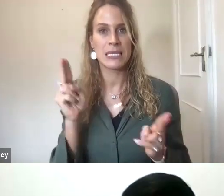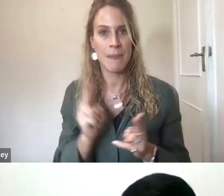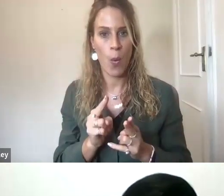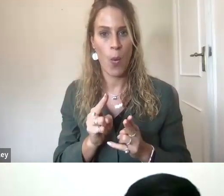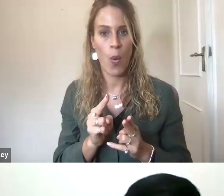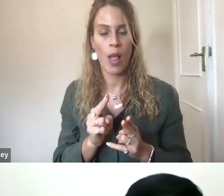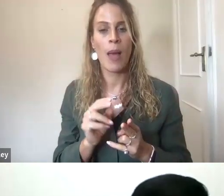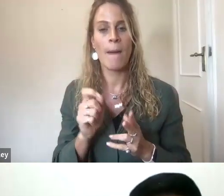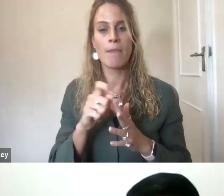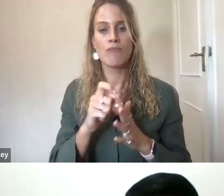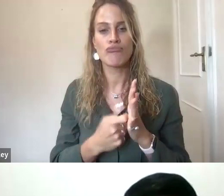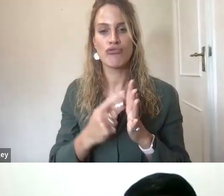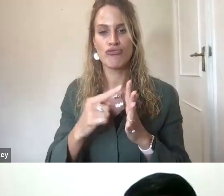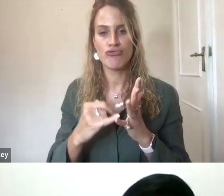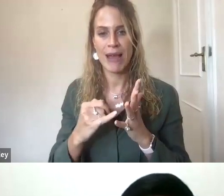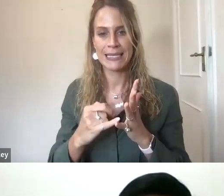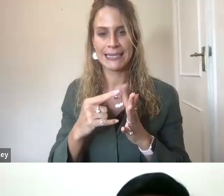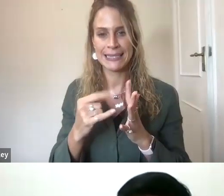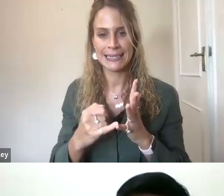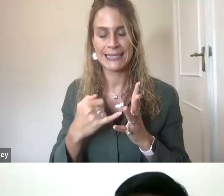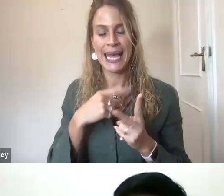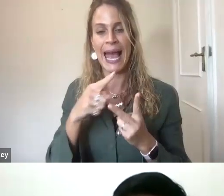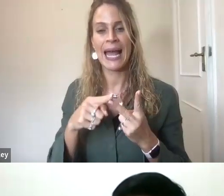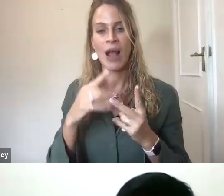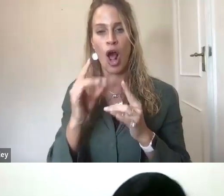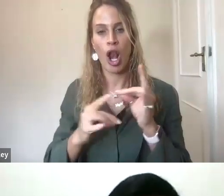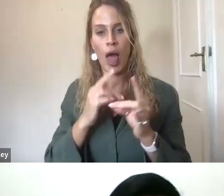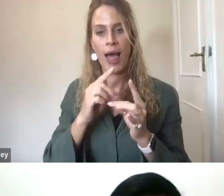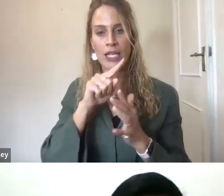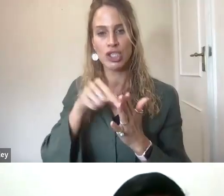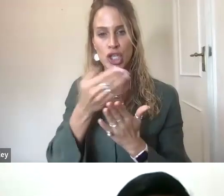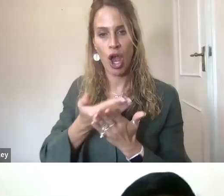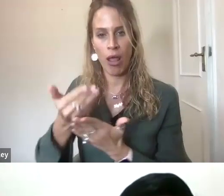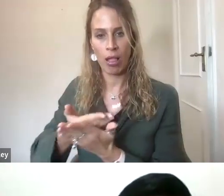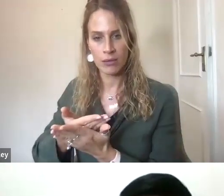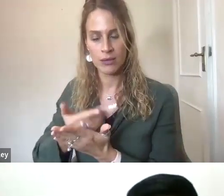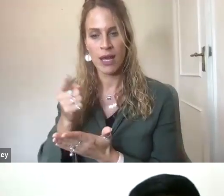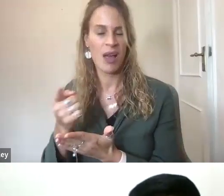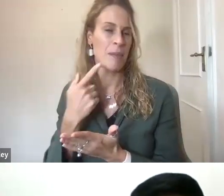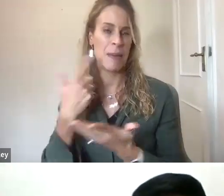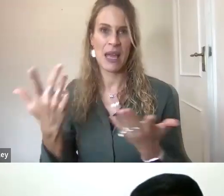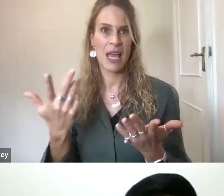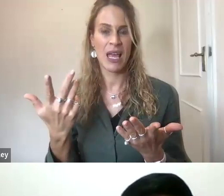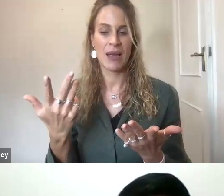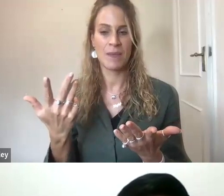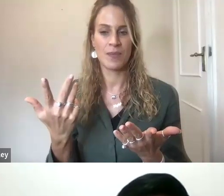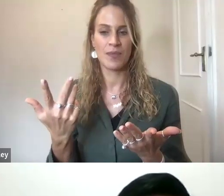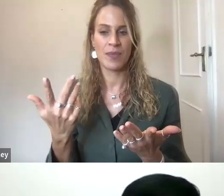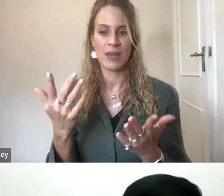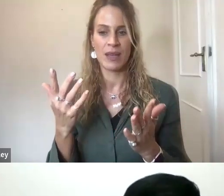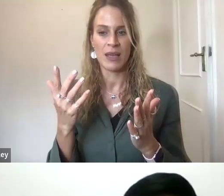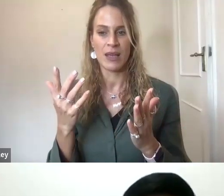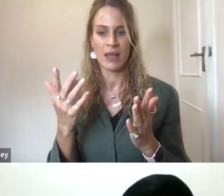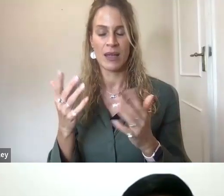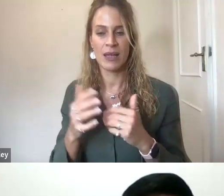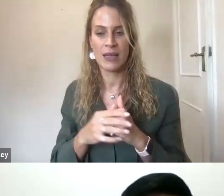small presses and check out online journals. It could be, you know, Asian authors centric, but it doesn't have to be that way too.